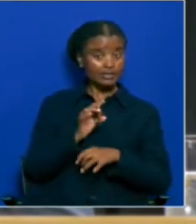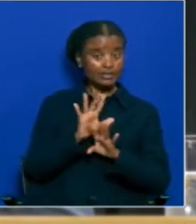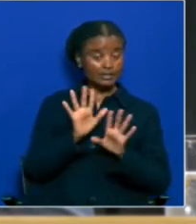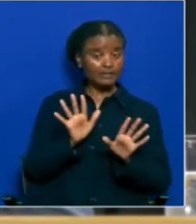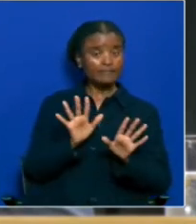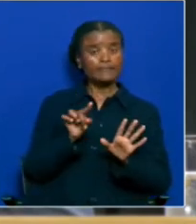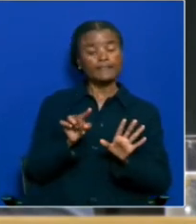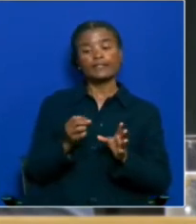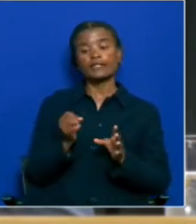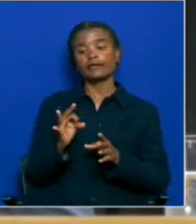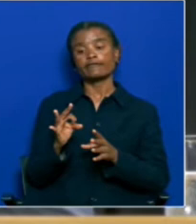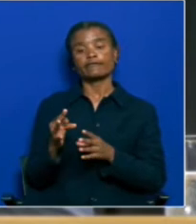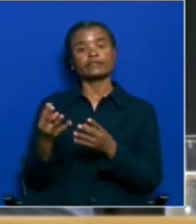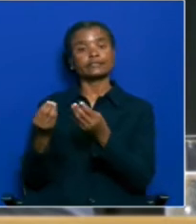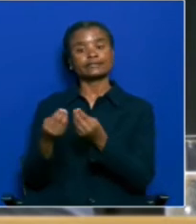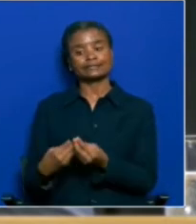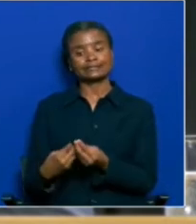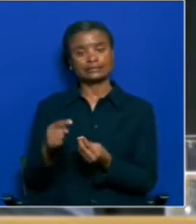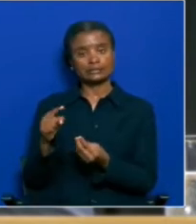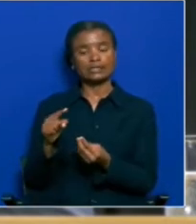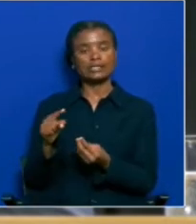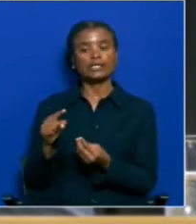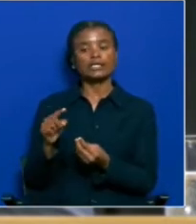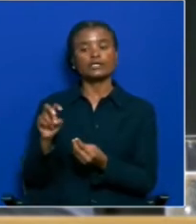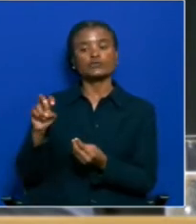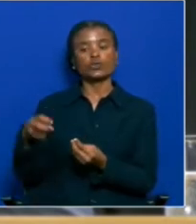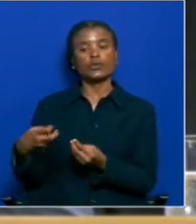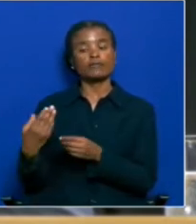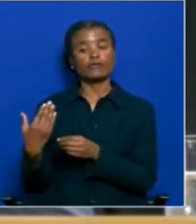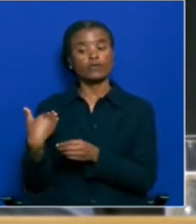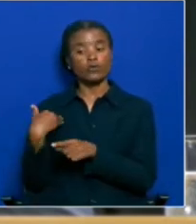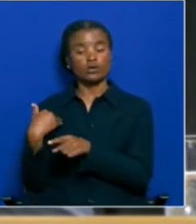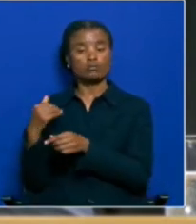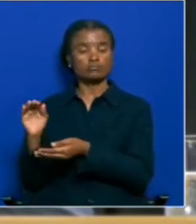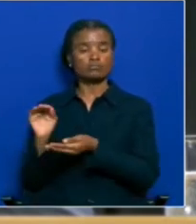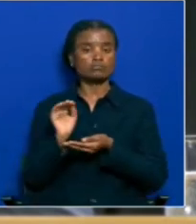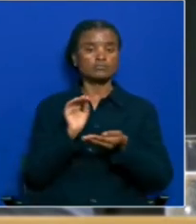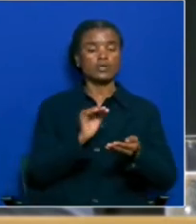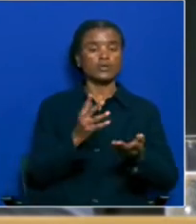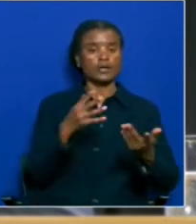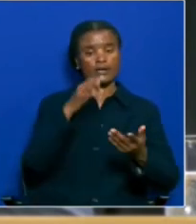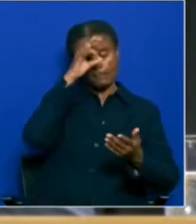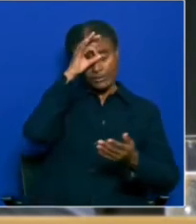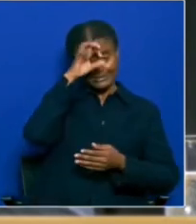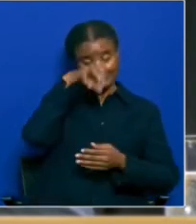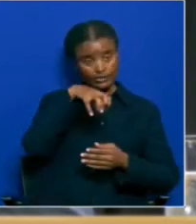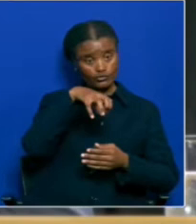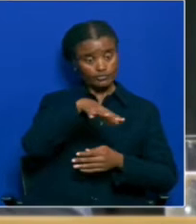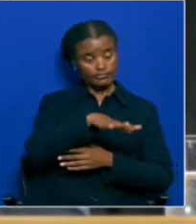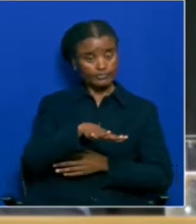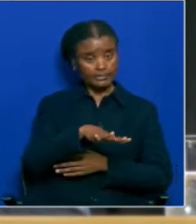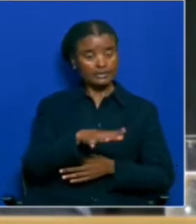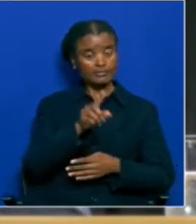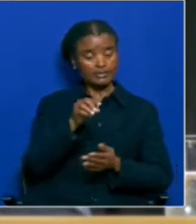stolen goods in Soweto, they must take them to the police station. Yes. And yes, that yes, must be yes. recorded Yes, there. yes, yes, yes. That's all I needed to Then